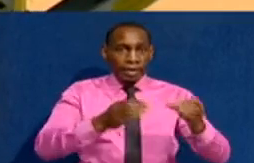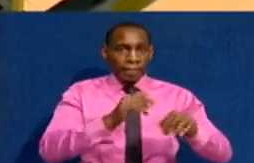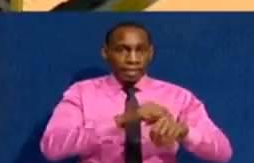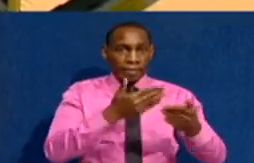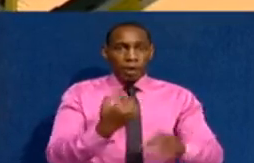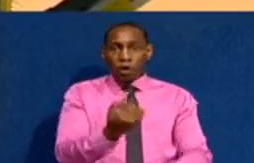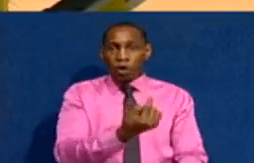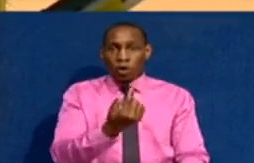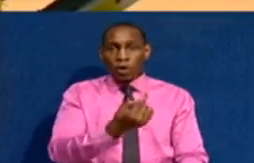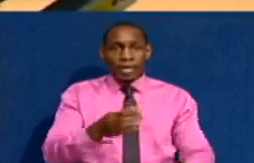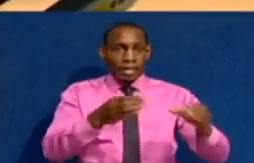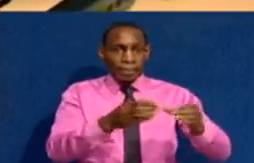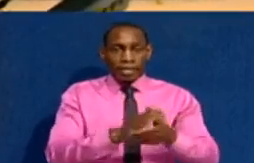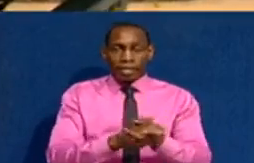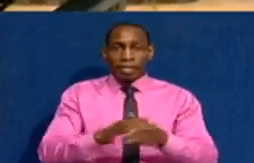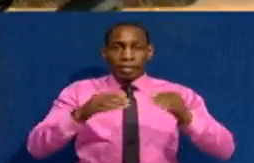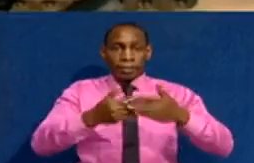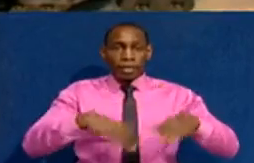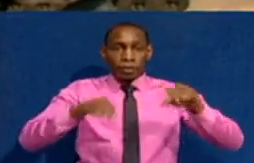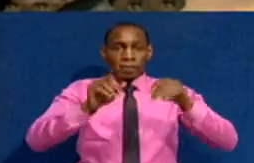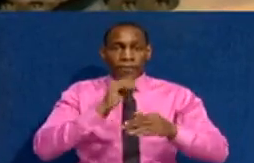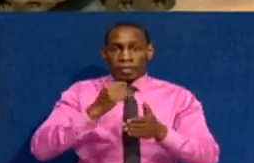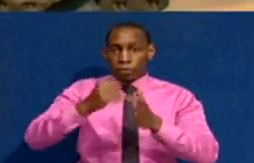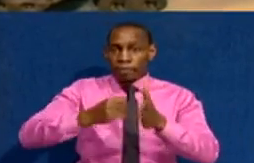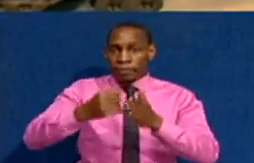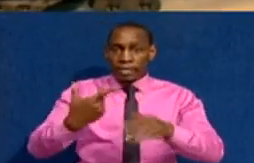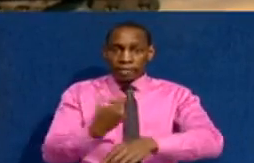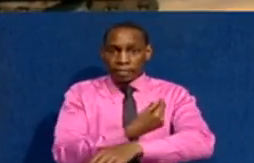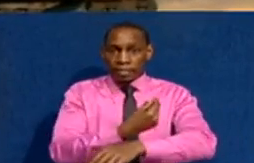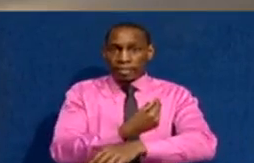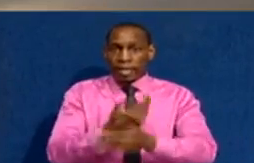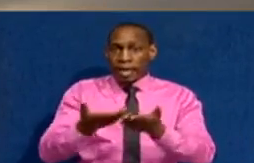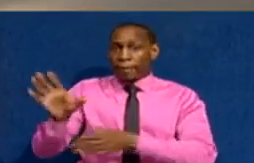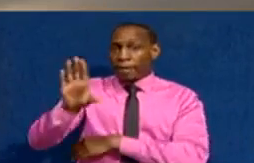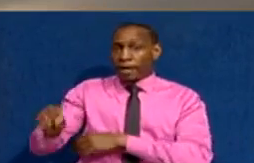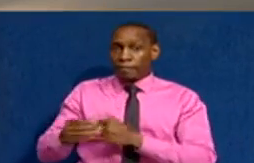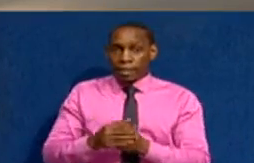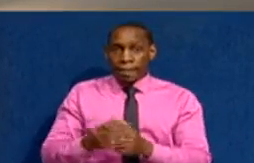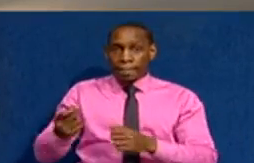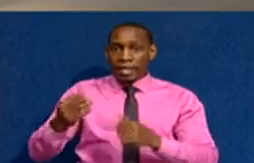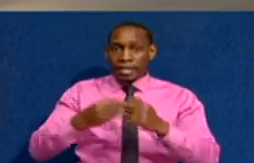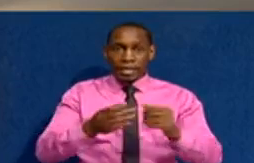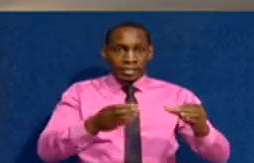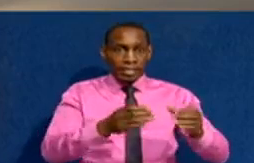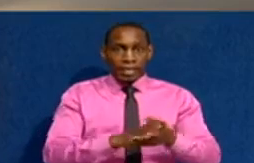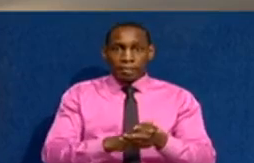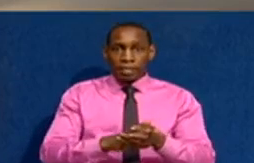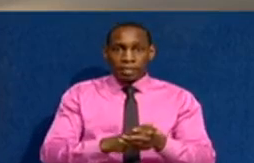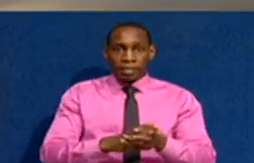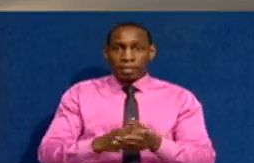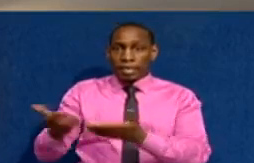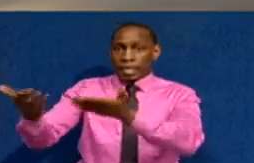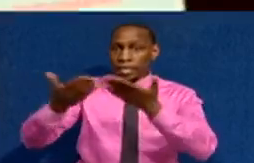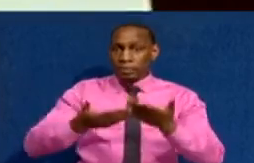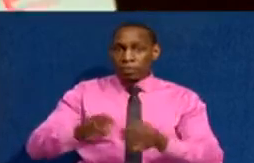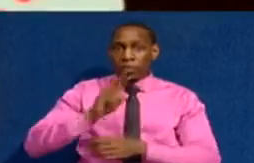currently the only one that pre-qualified manufacturer for vaccine syringes in Africa. In August, the company was in the news for exporting